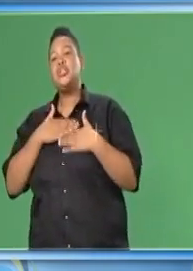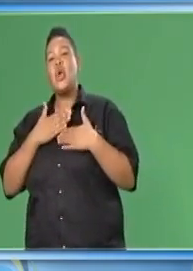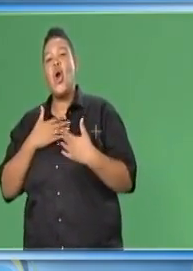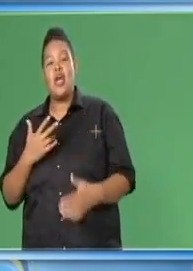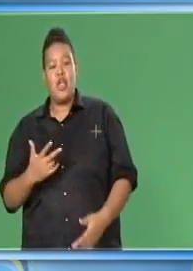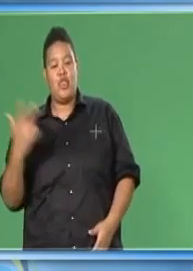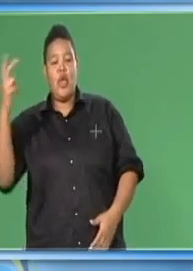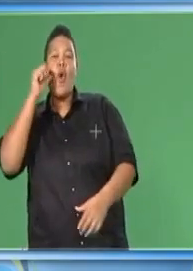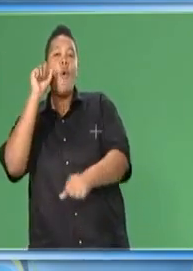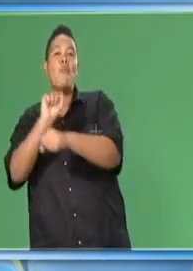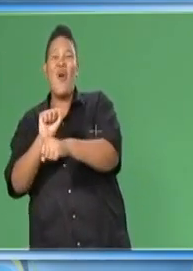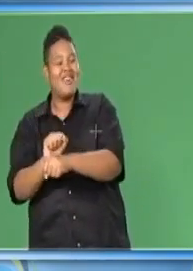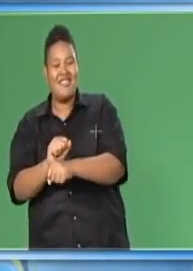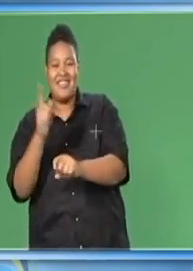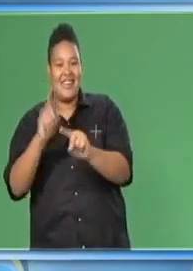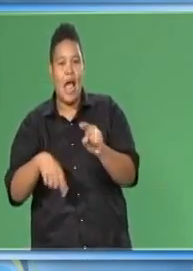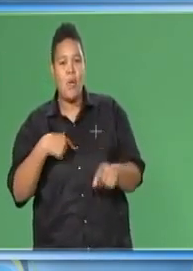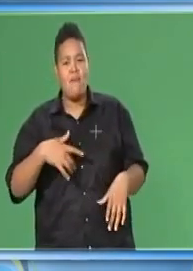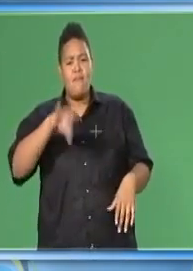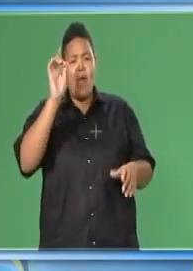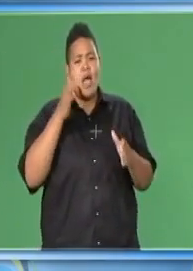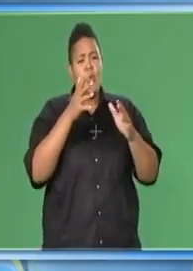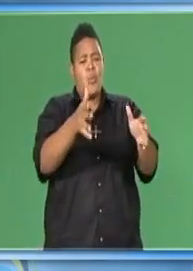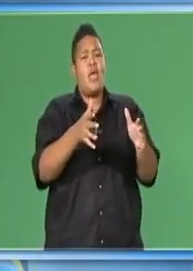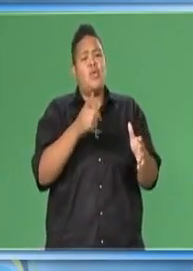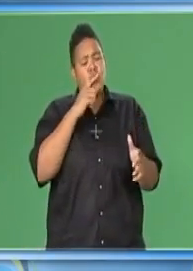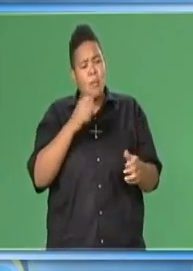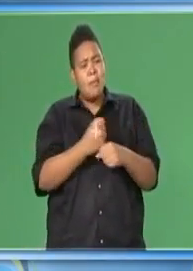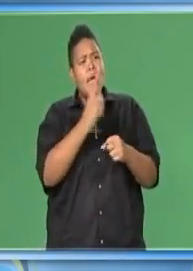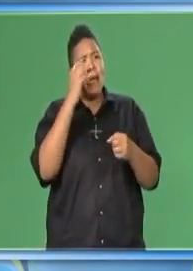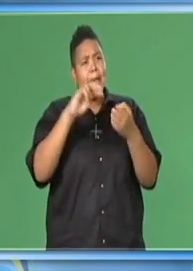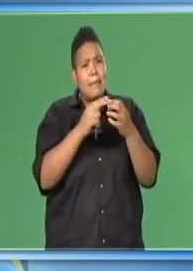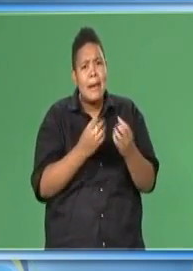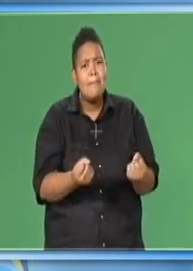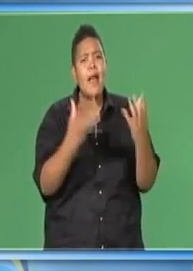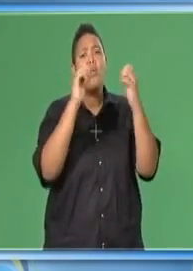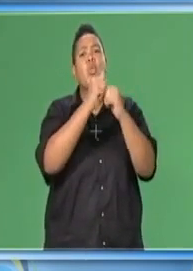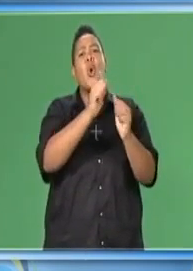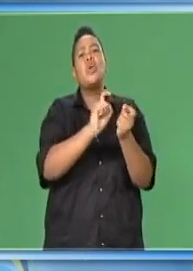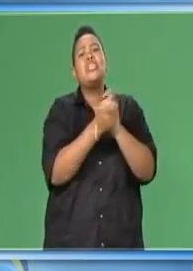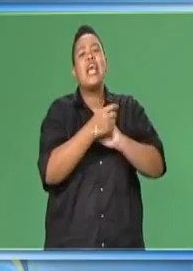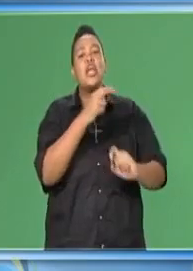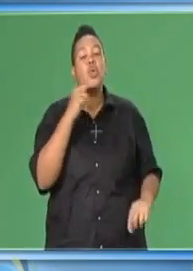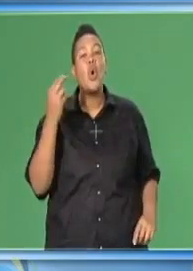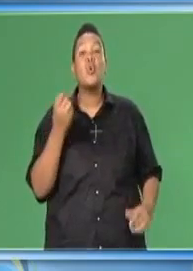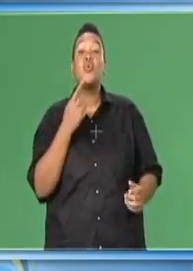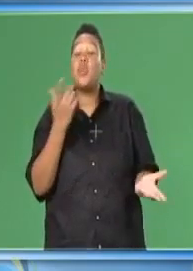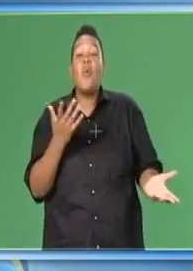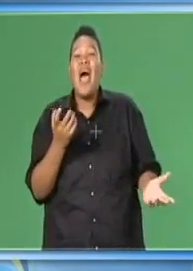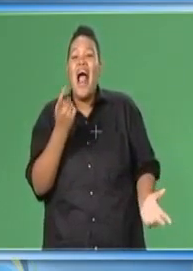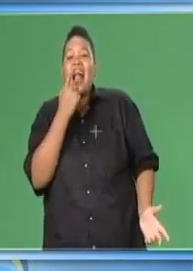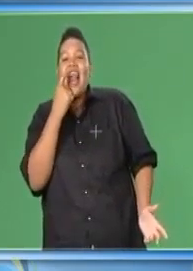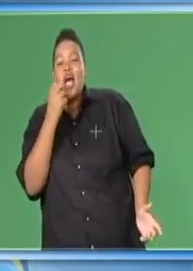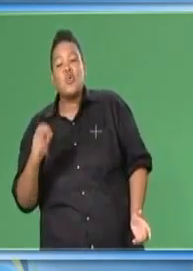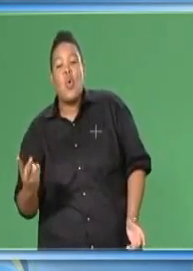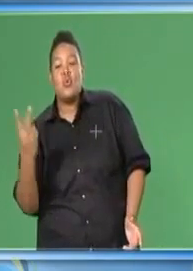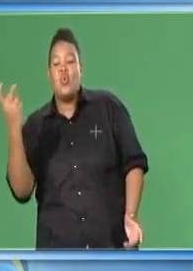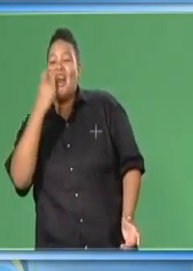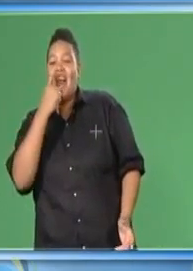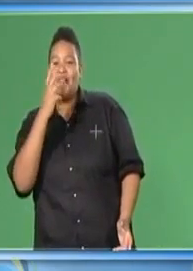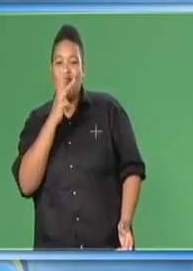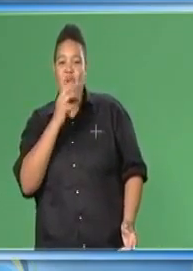find different ways of quantifying these nouns without changing the actual noun. So we say a glass or 2 glasses of water, not